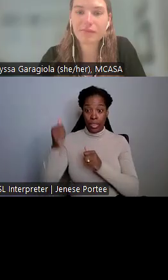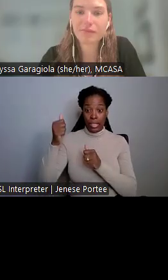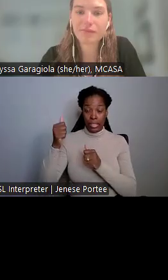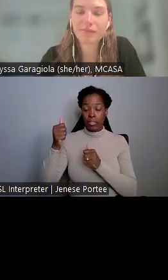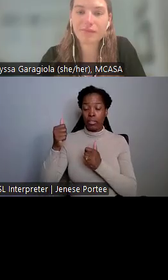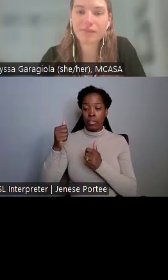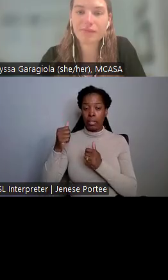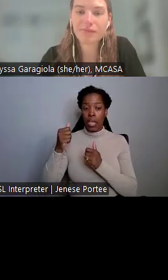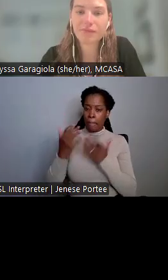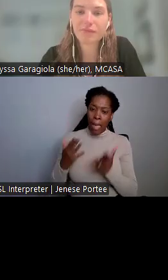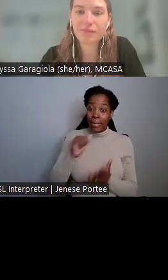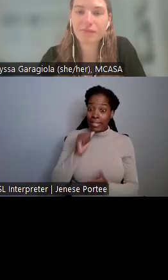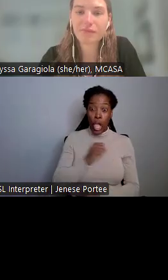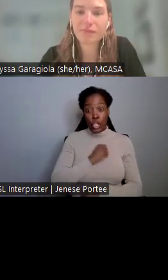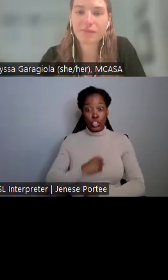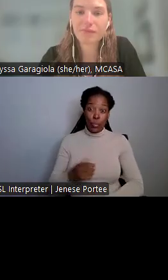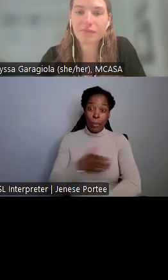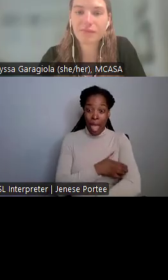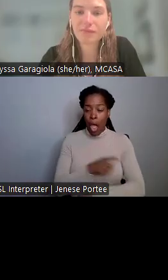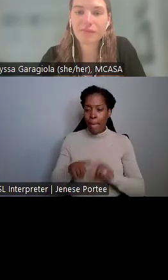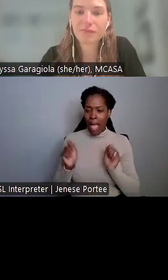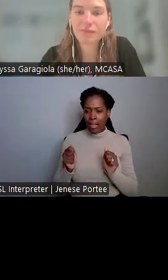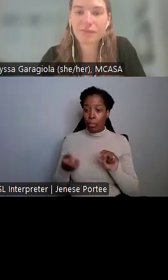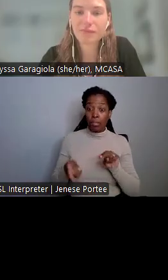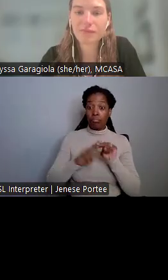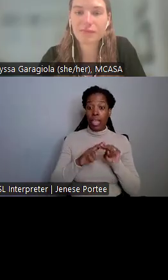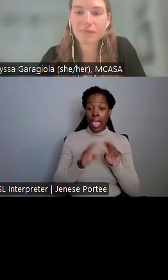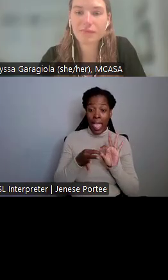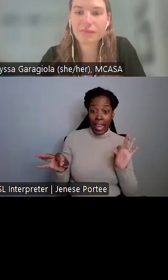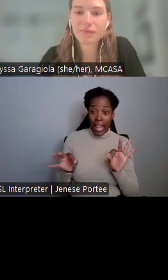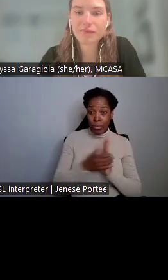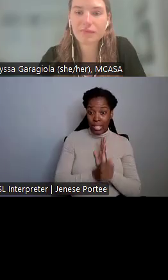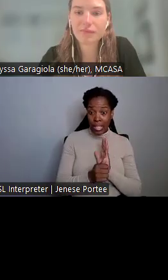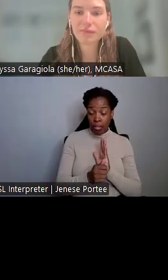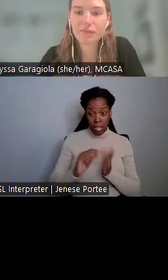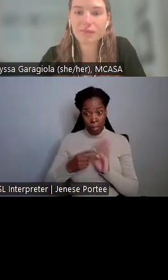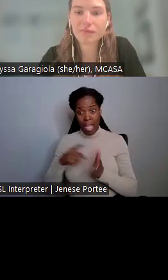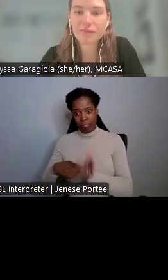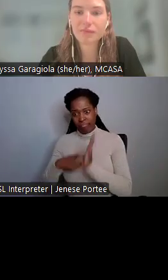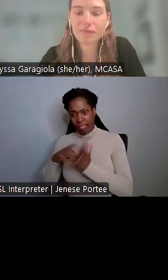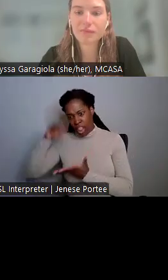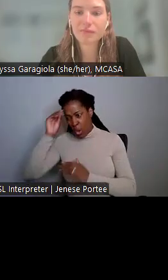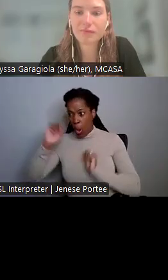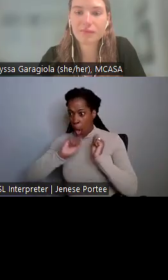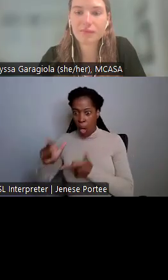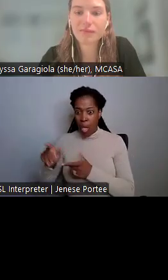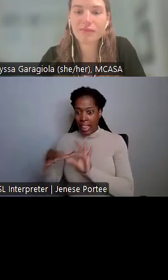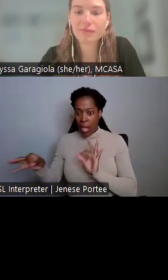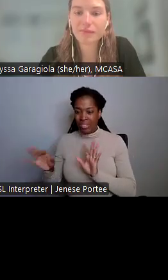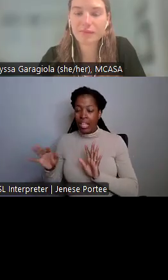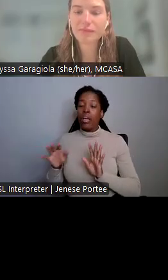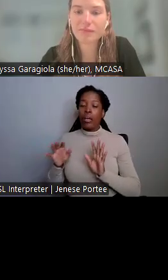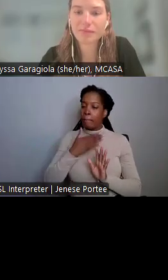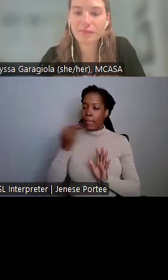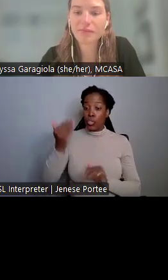how do we strengthen our language skills? It doesn't require us to learn every language. It might require us to really know the resources that are out there for